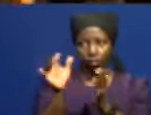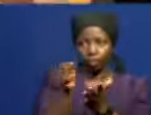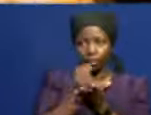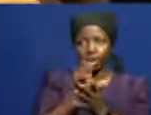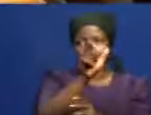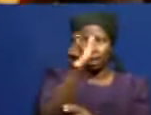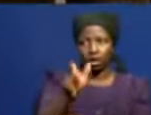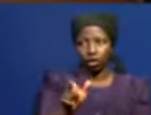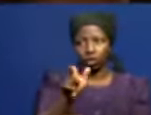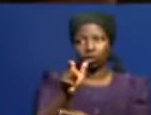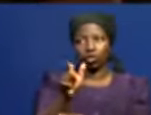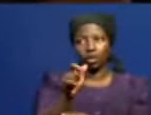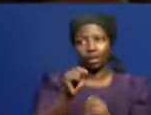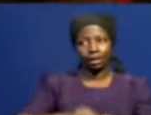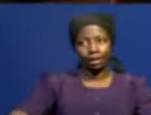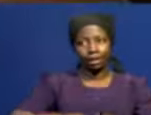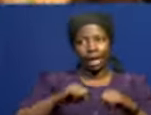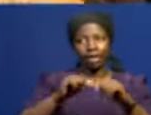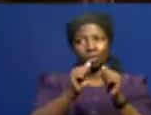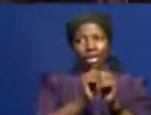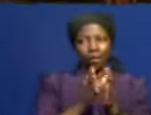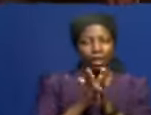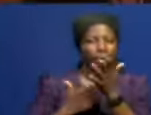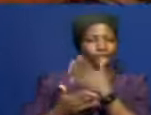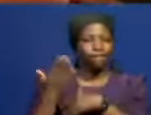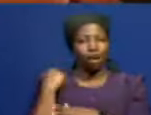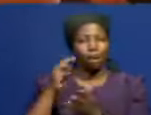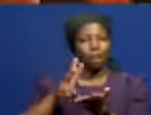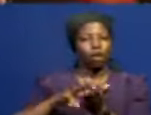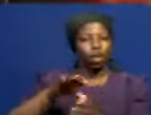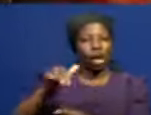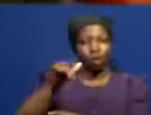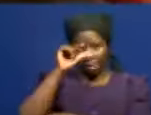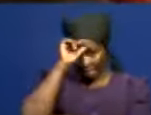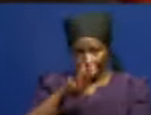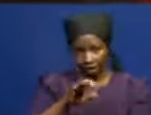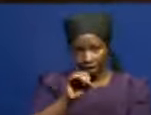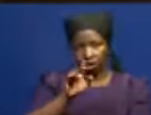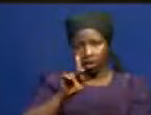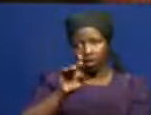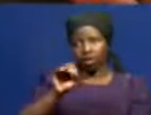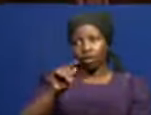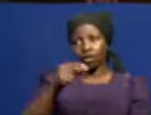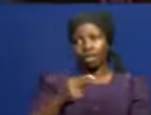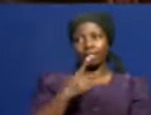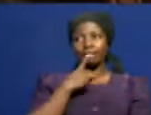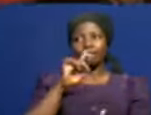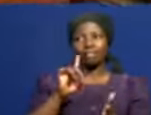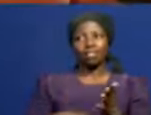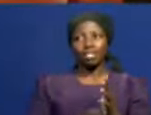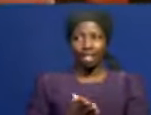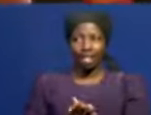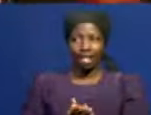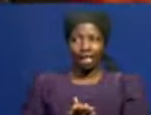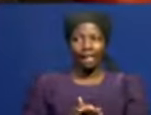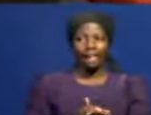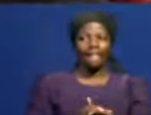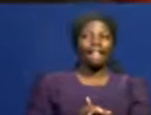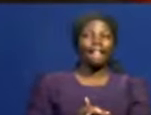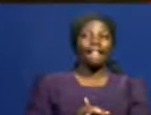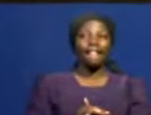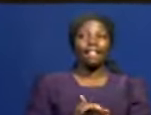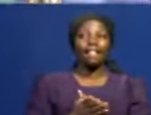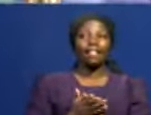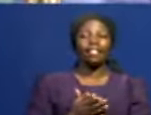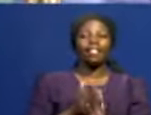former Migori County Governor Okoth Obado revealed that the party is set for several popularization activities in the region and called for peace